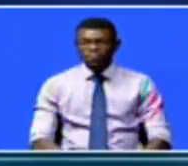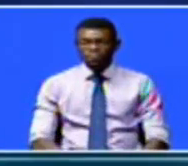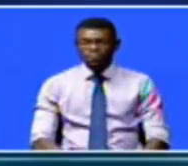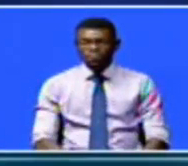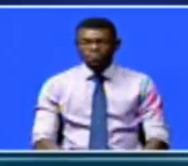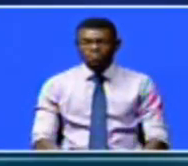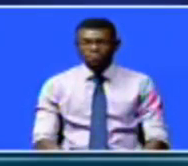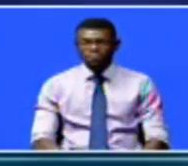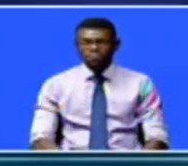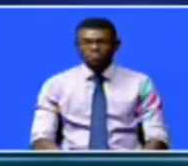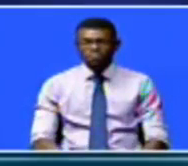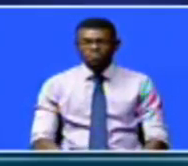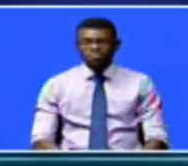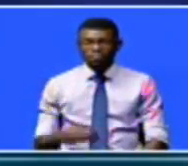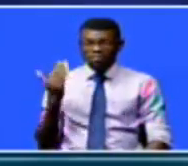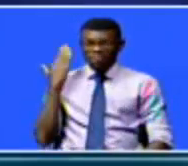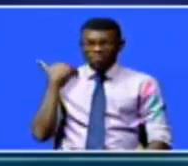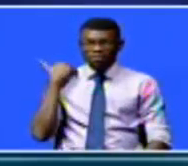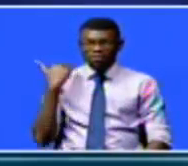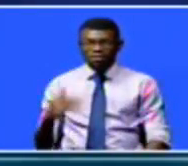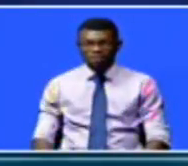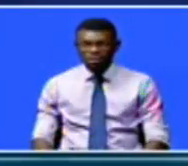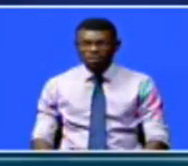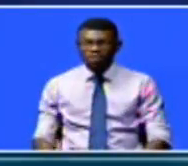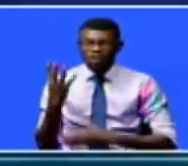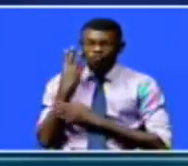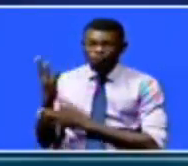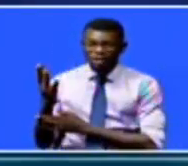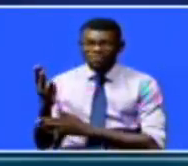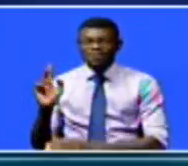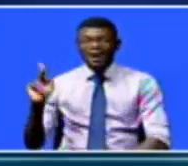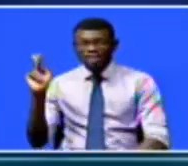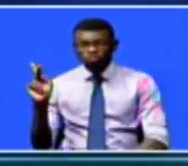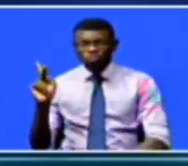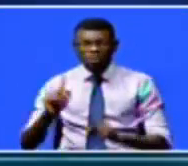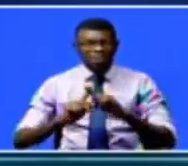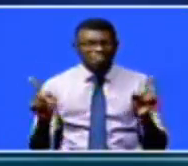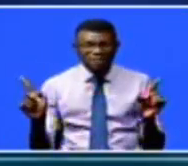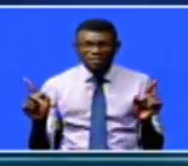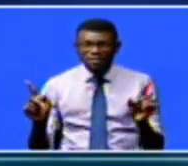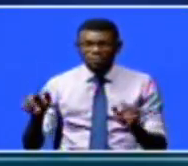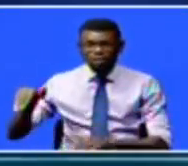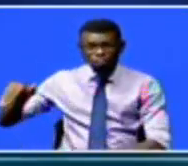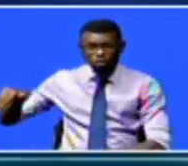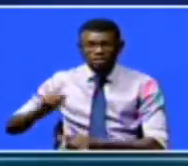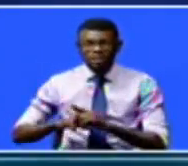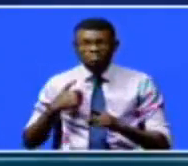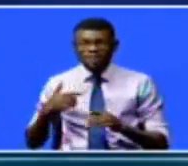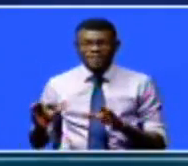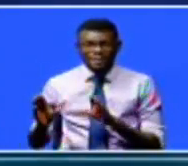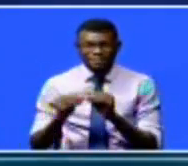used some few days back it was 400 in Karachuonyo, but this morning when I was having a meeting